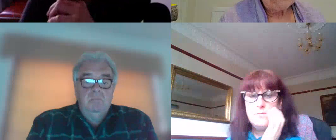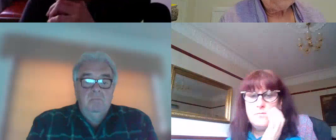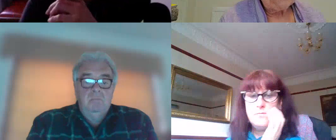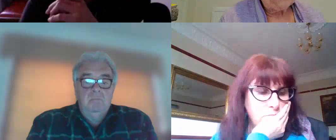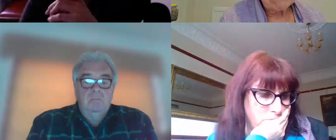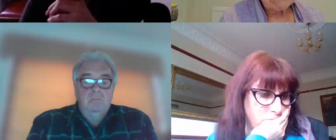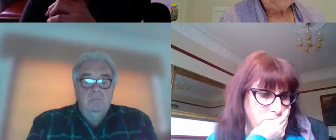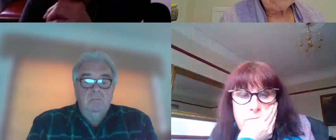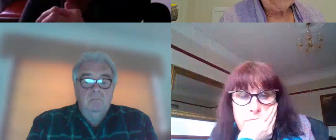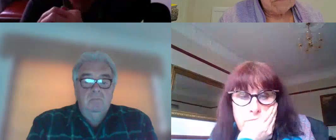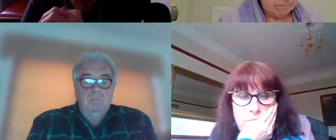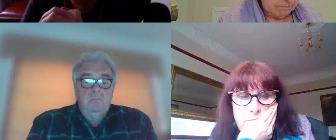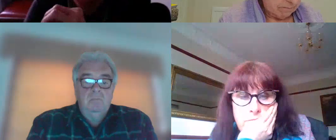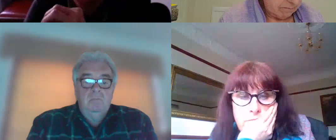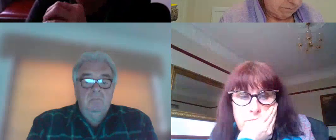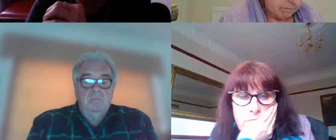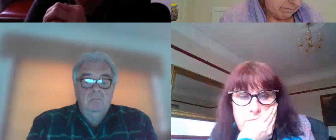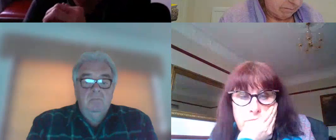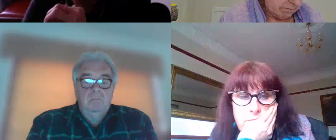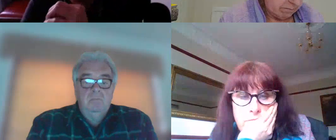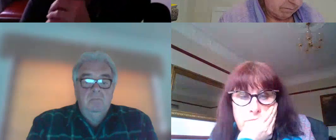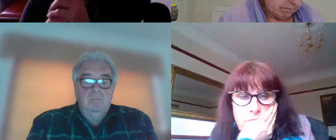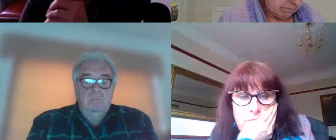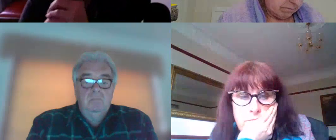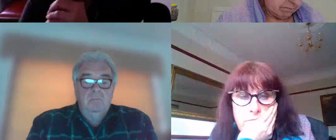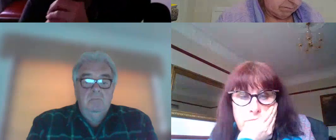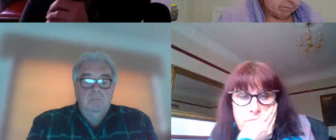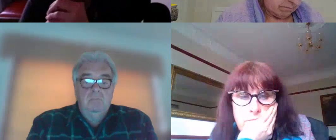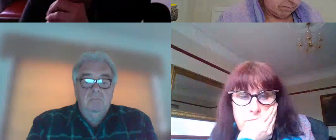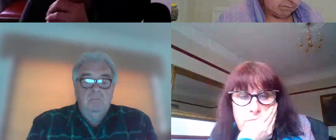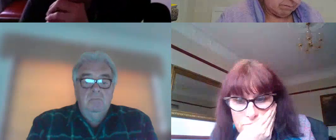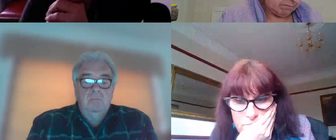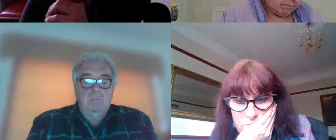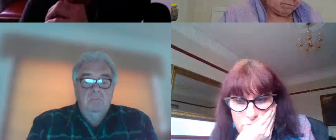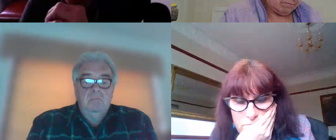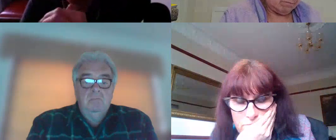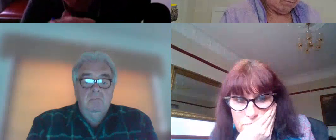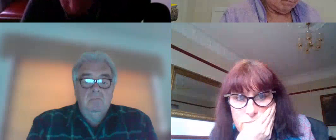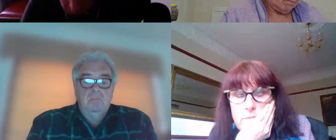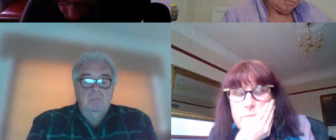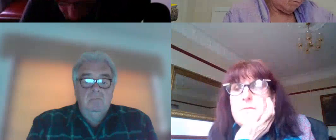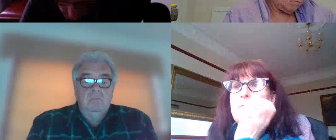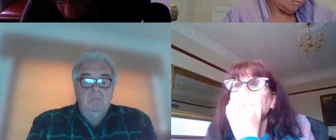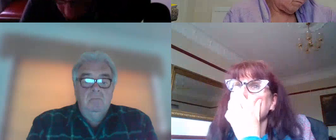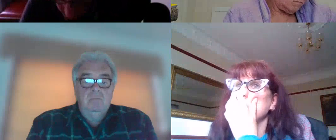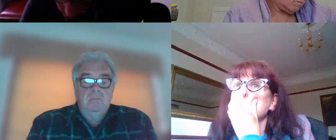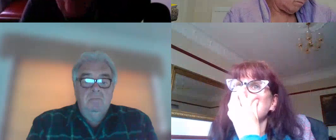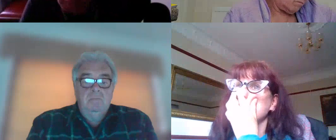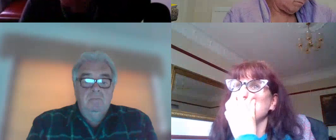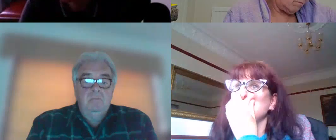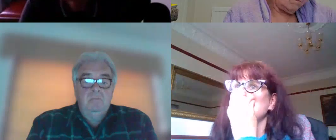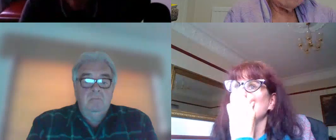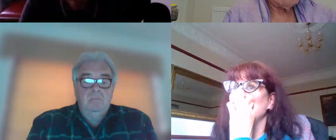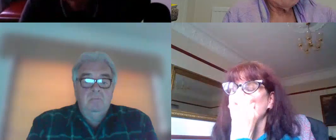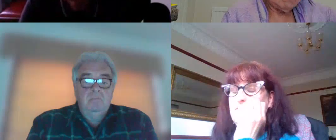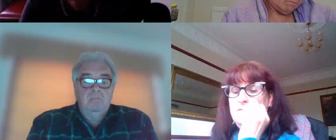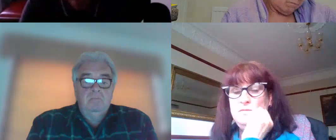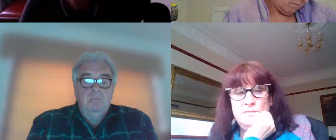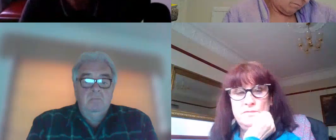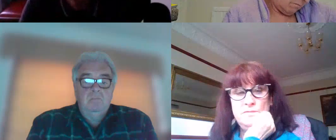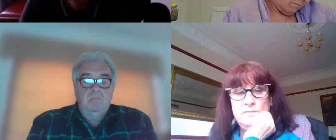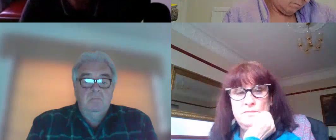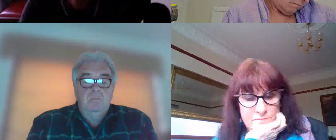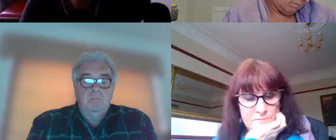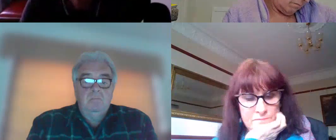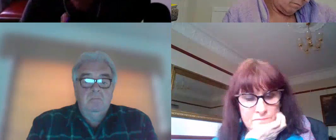chance to ask as many questions as you want about the process. And I repeat what I've said previously, there are no stupid questions around this.